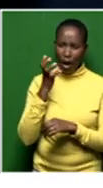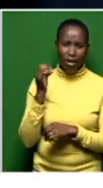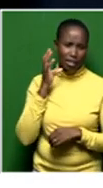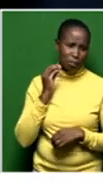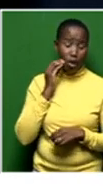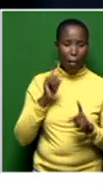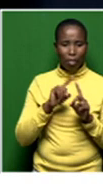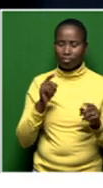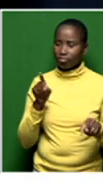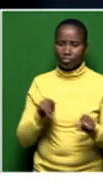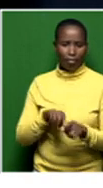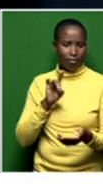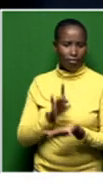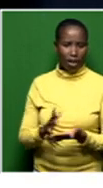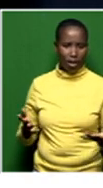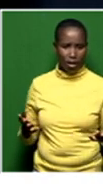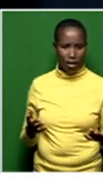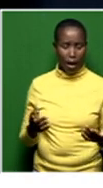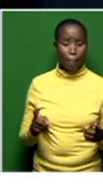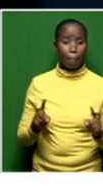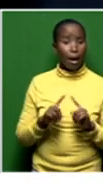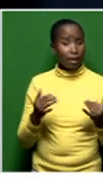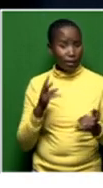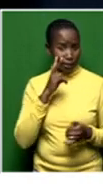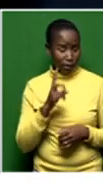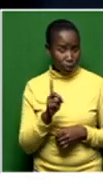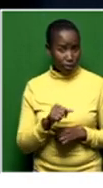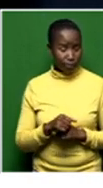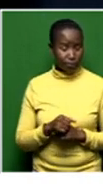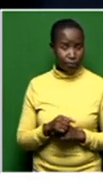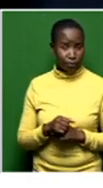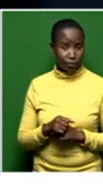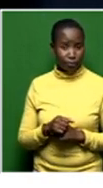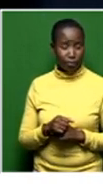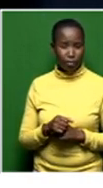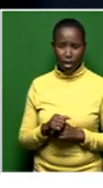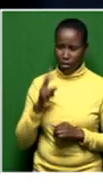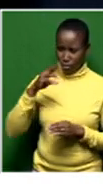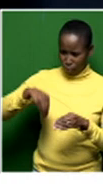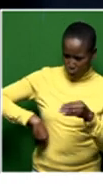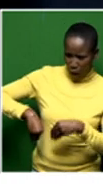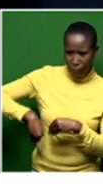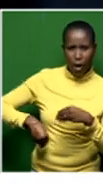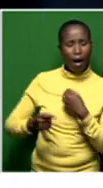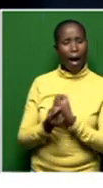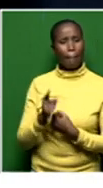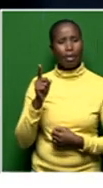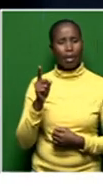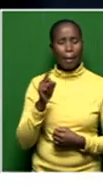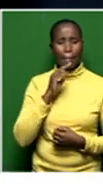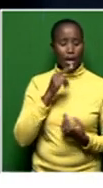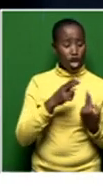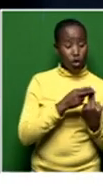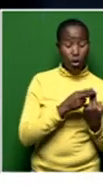a blatant lie. What we are seeing is a repetition of the corruption which we as unions had